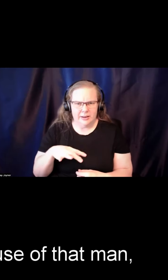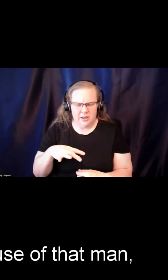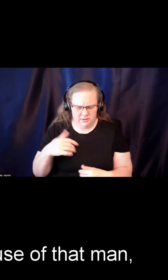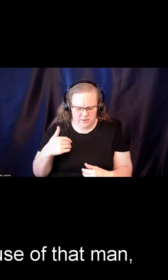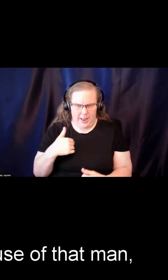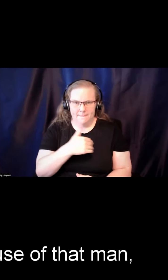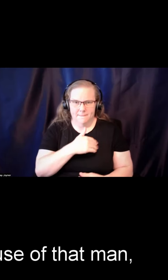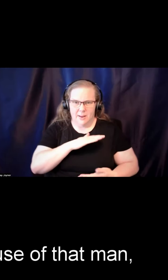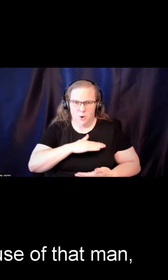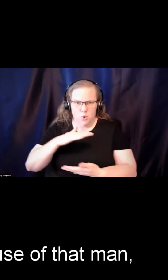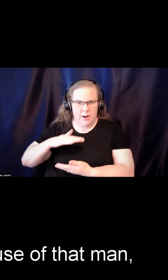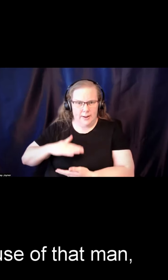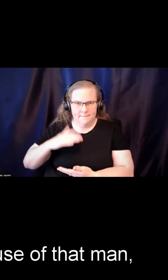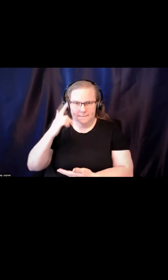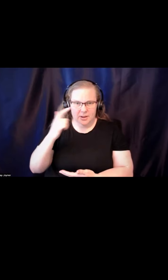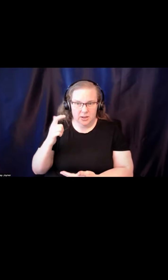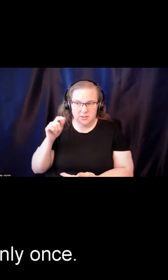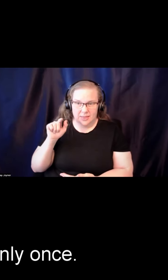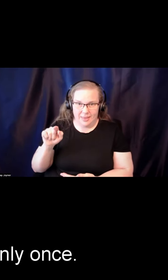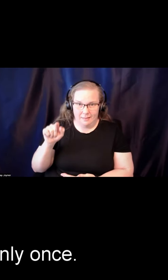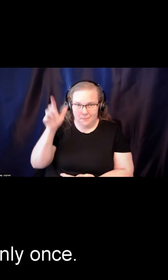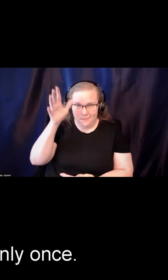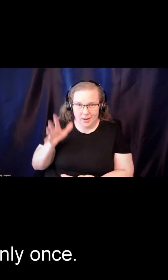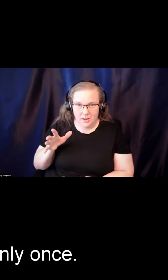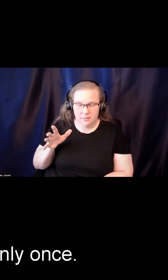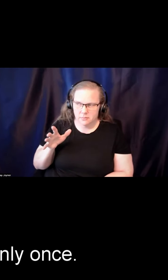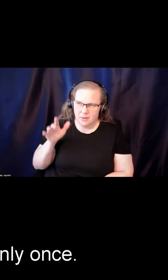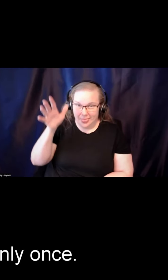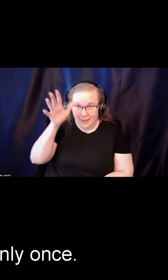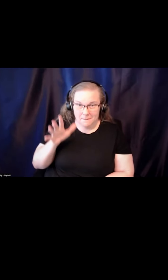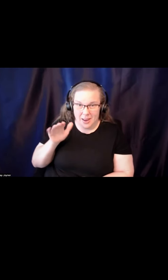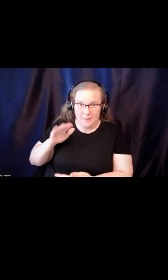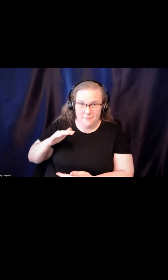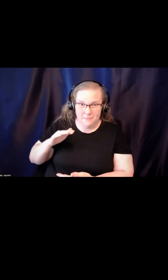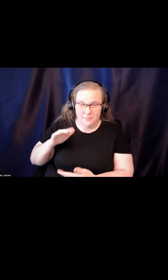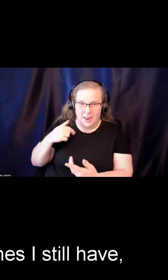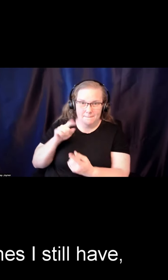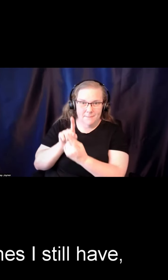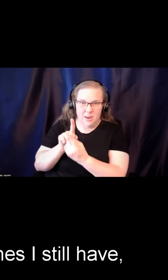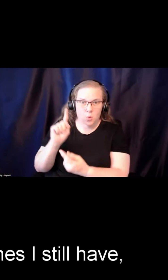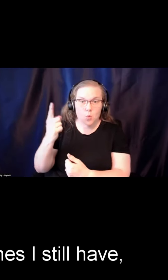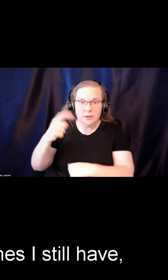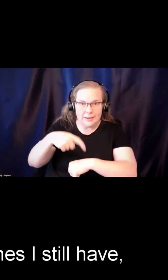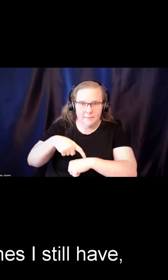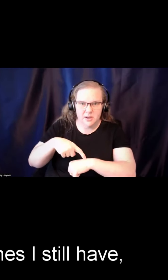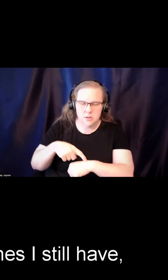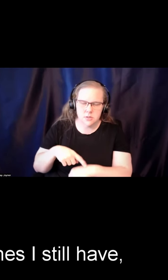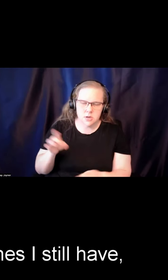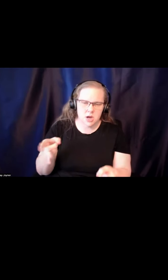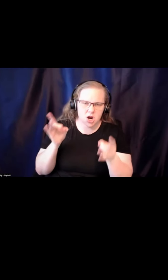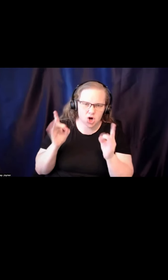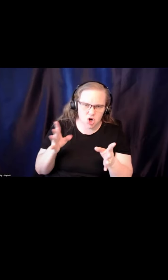I may be alive because of that man, a man I met only once. I curse the hot flashes I